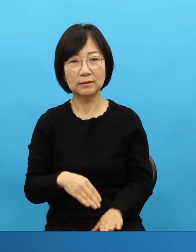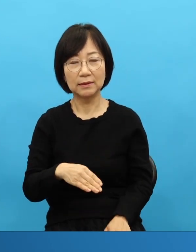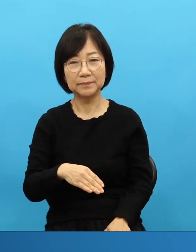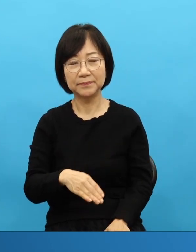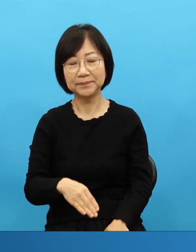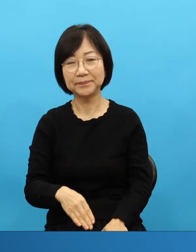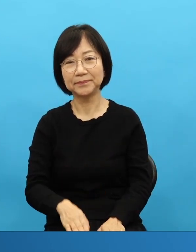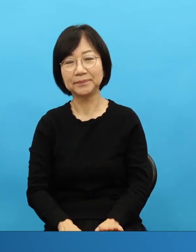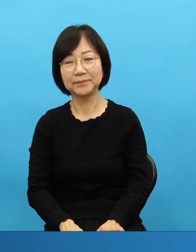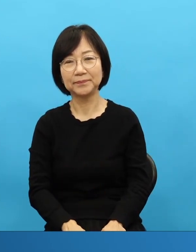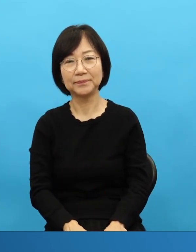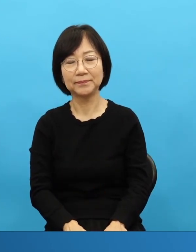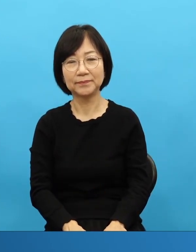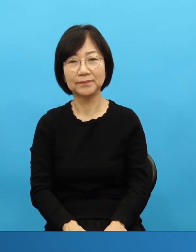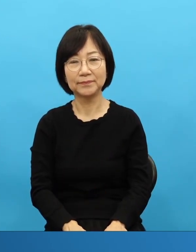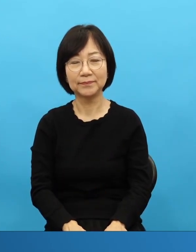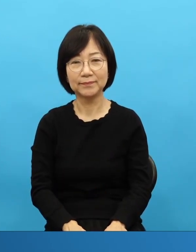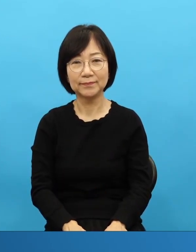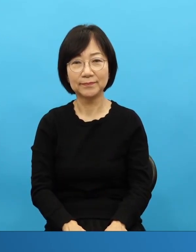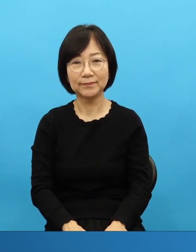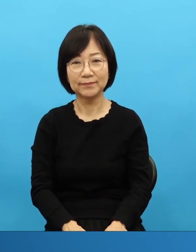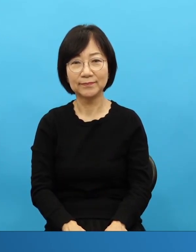in fear.